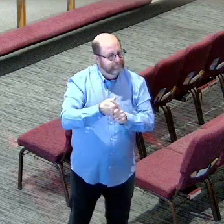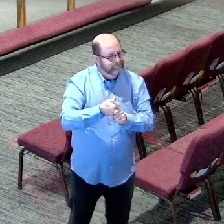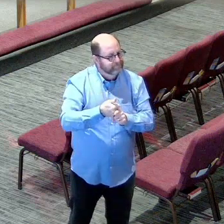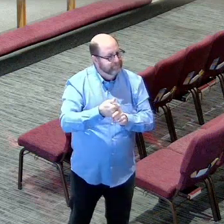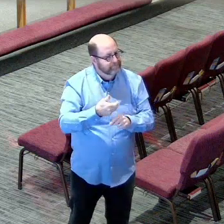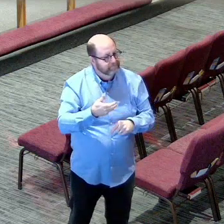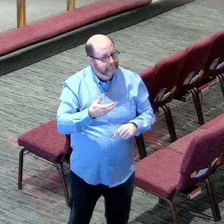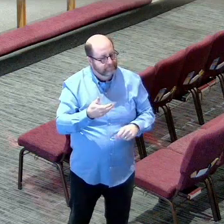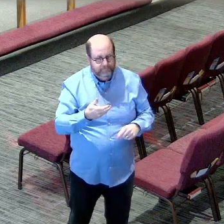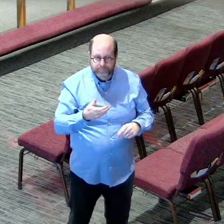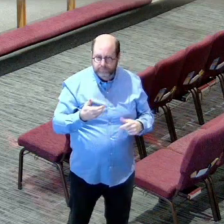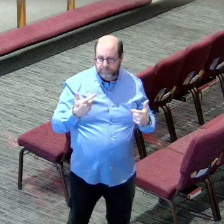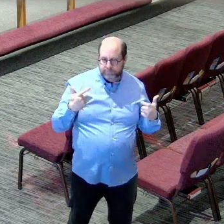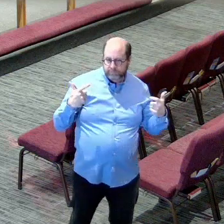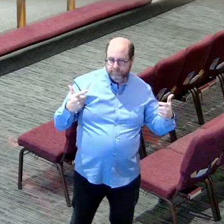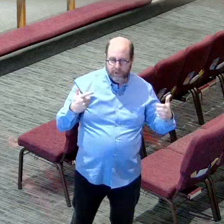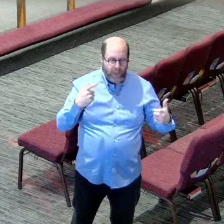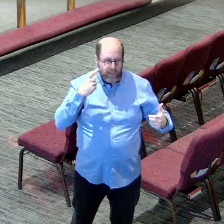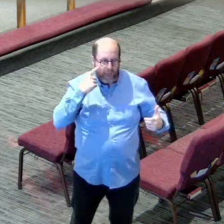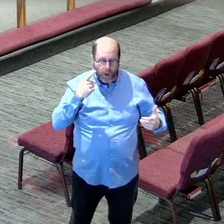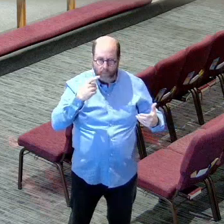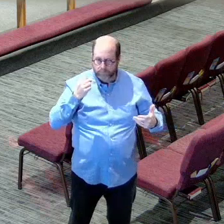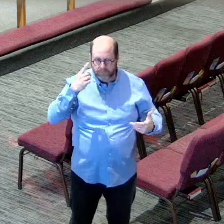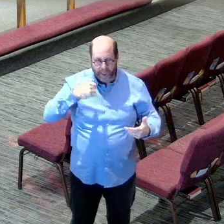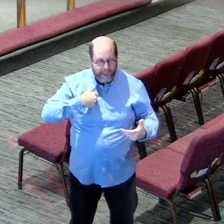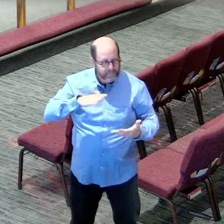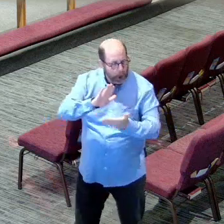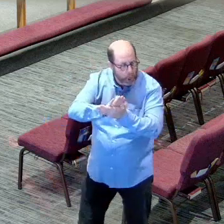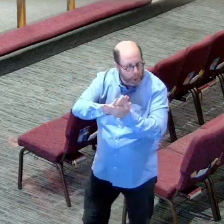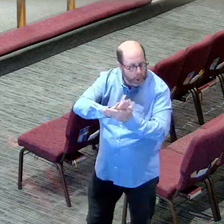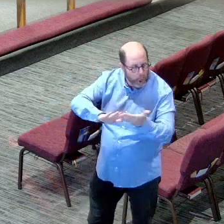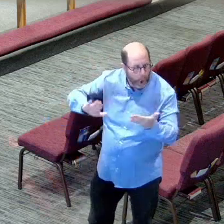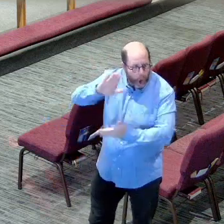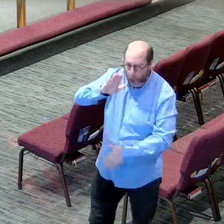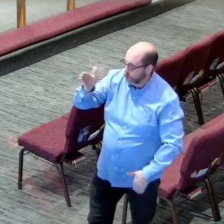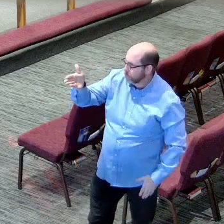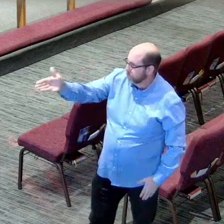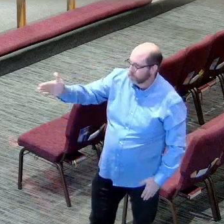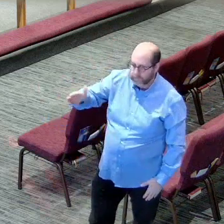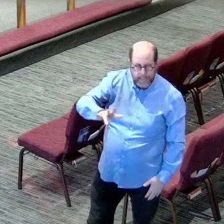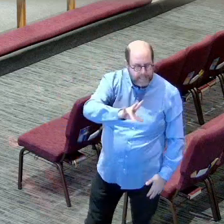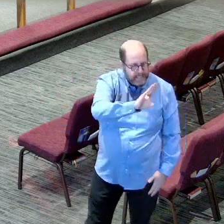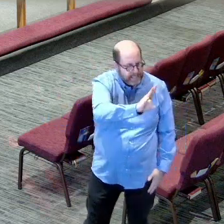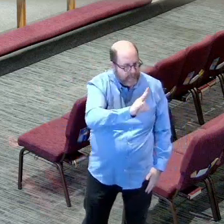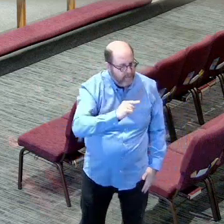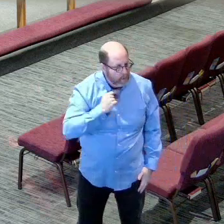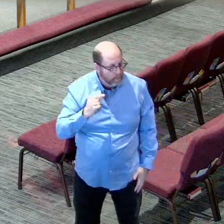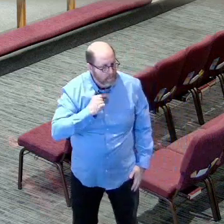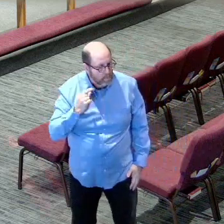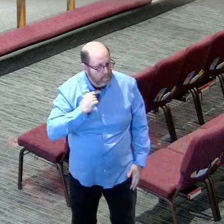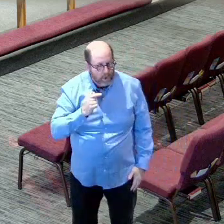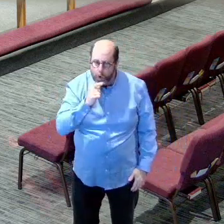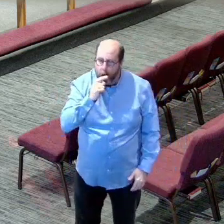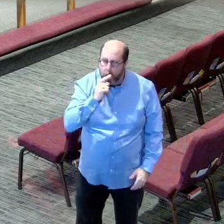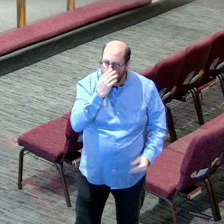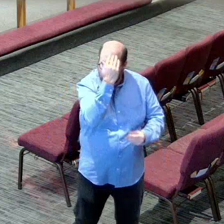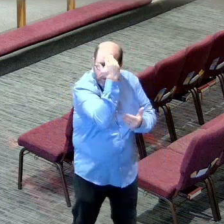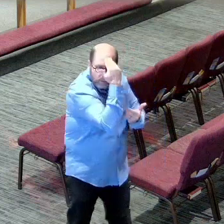admiration. There was a college of 7 priests there, subject only to the Pope in